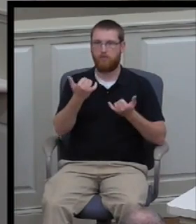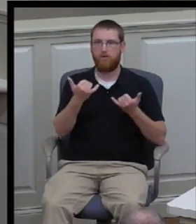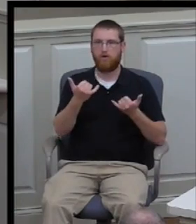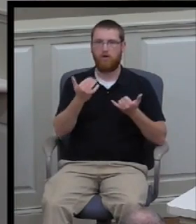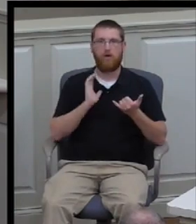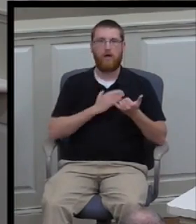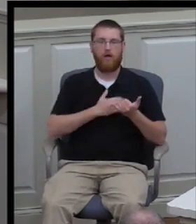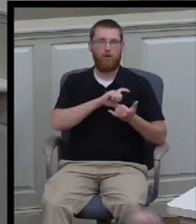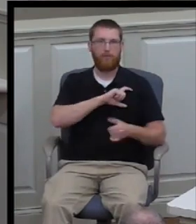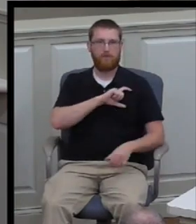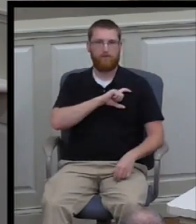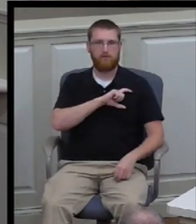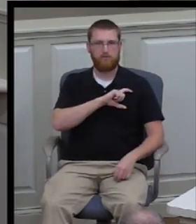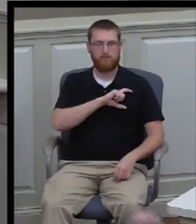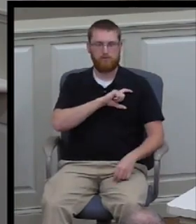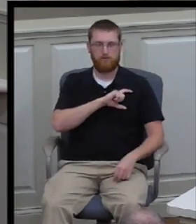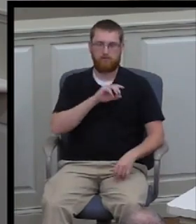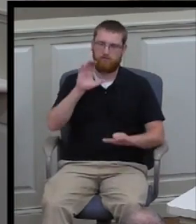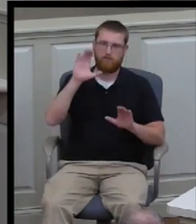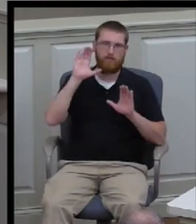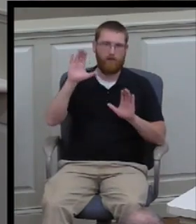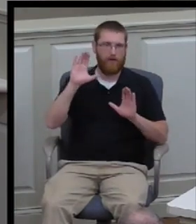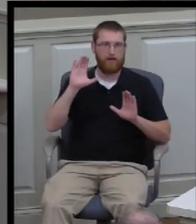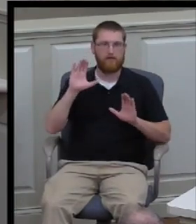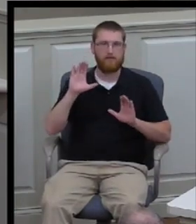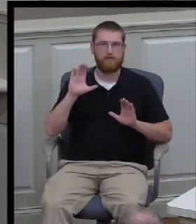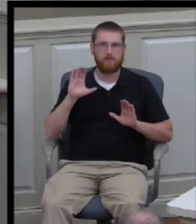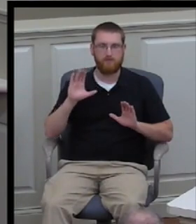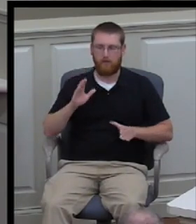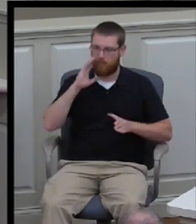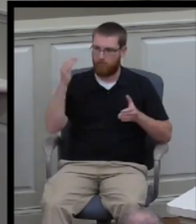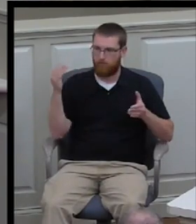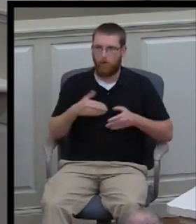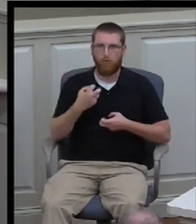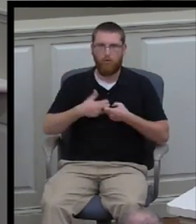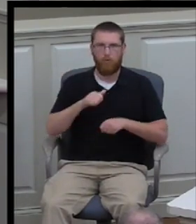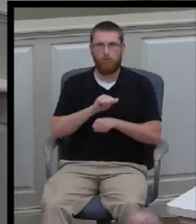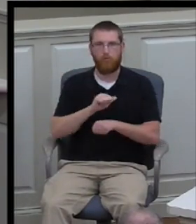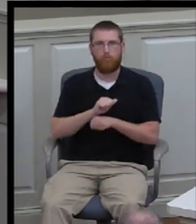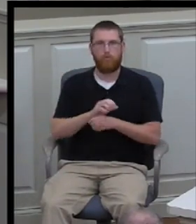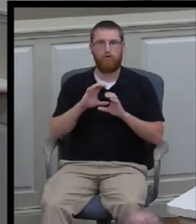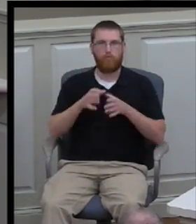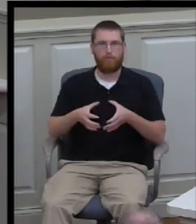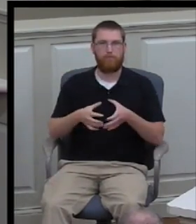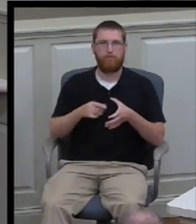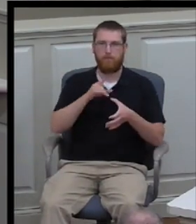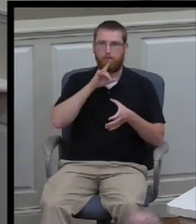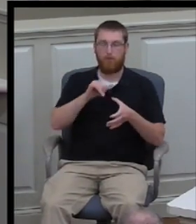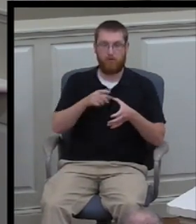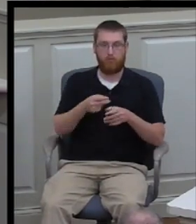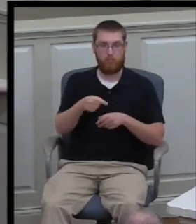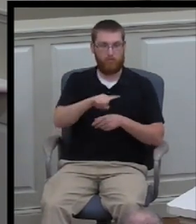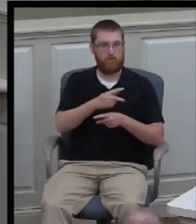our police officers are fantastically dedicated individuals. And you find out when